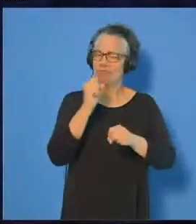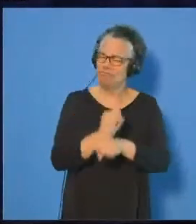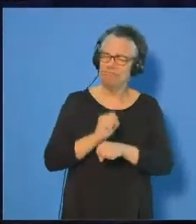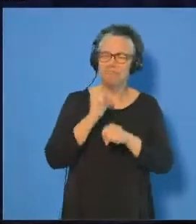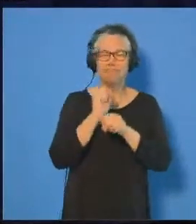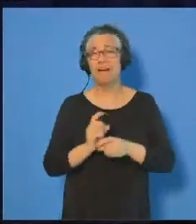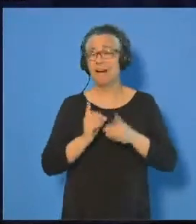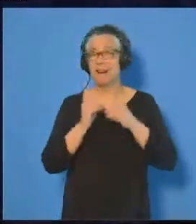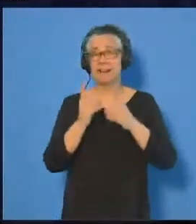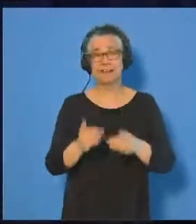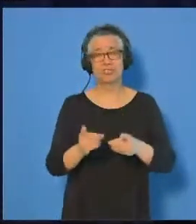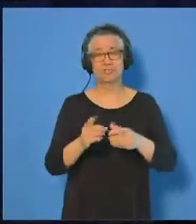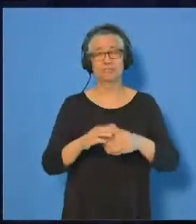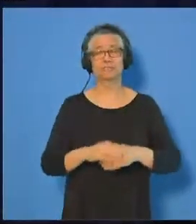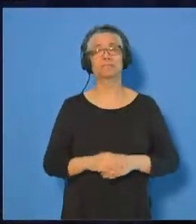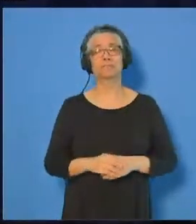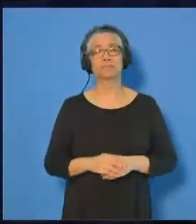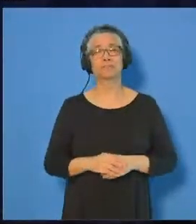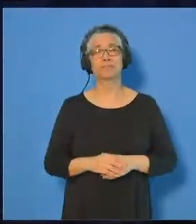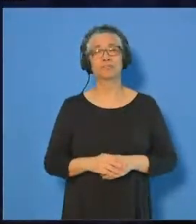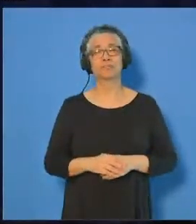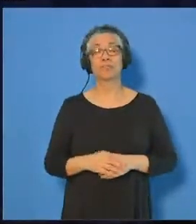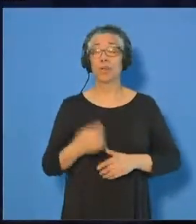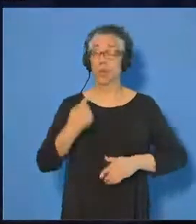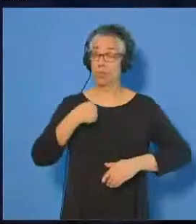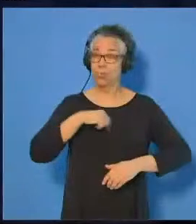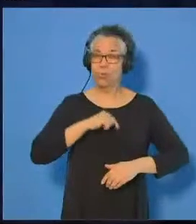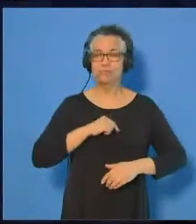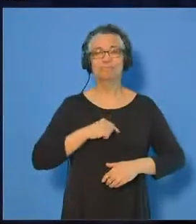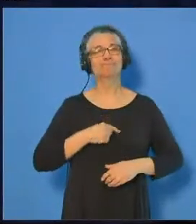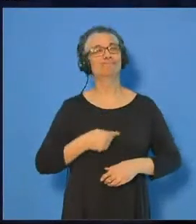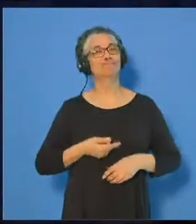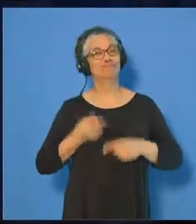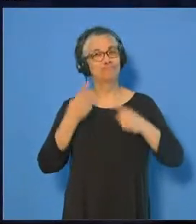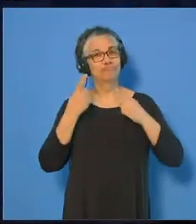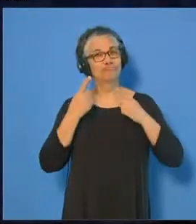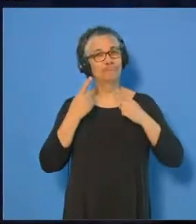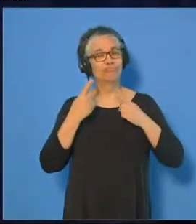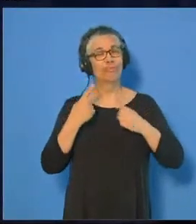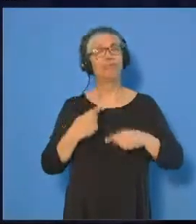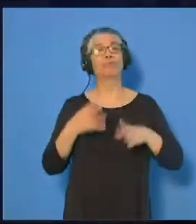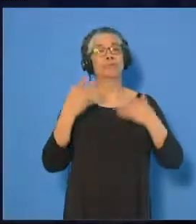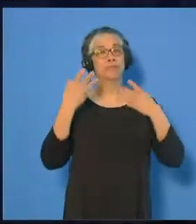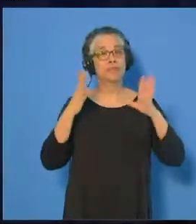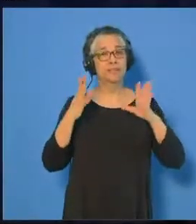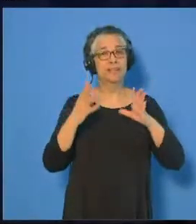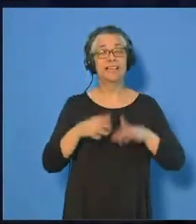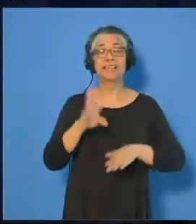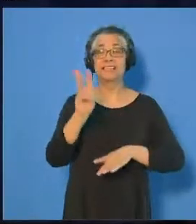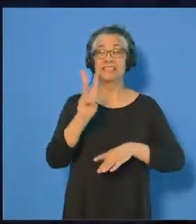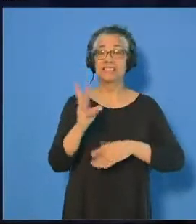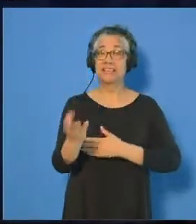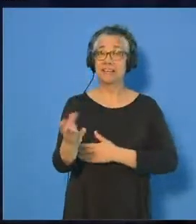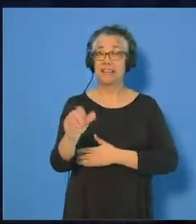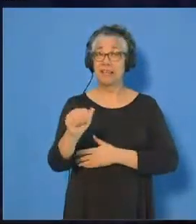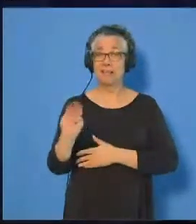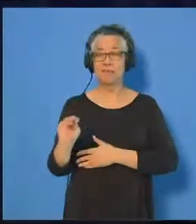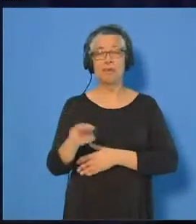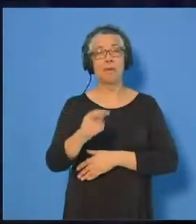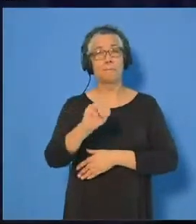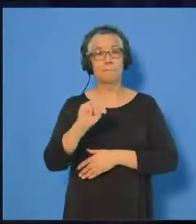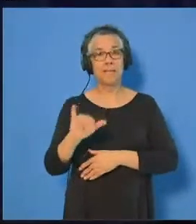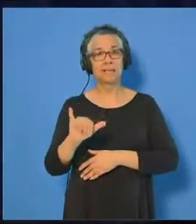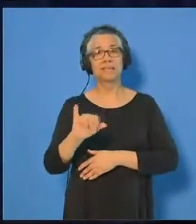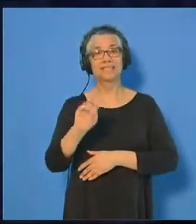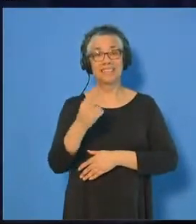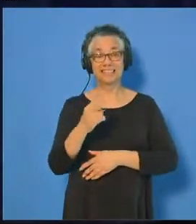your dedication. We will emerge at 6 a.m. on Saturday, May 2nd, into a different Bermuda. Yet